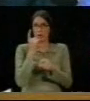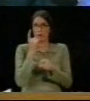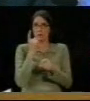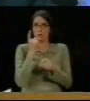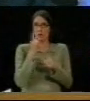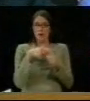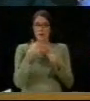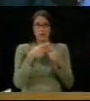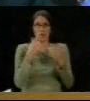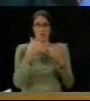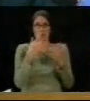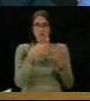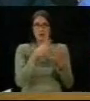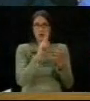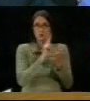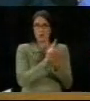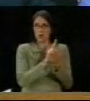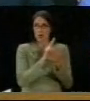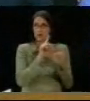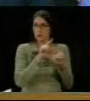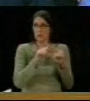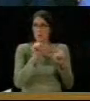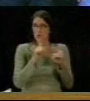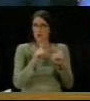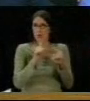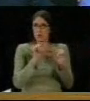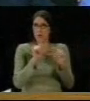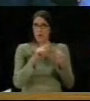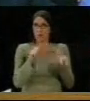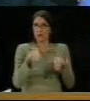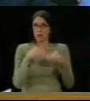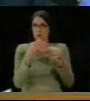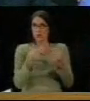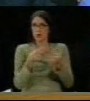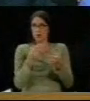over and recoup the funding that's already went into it.